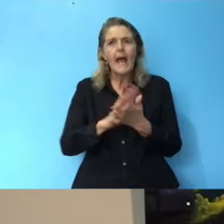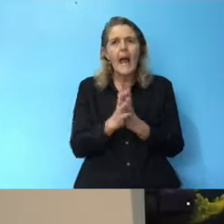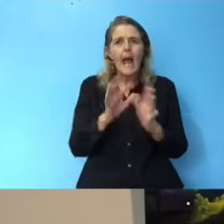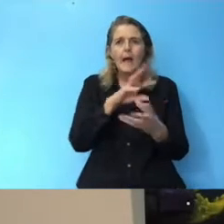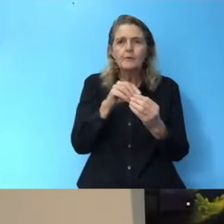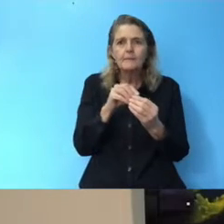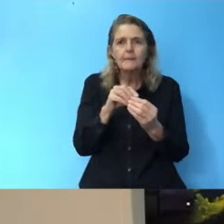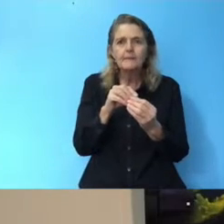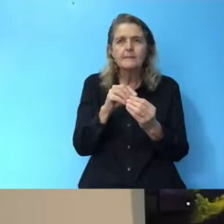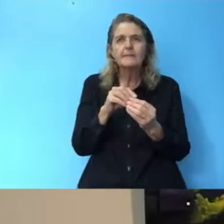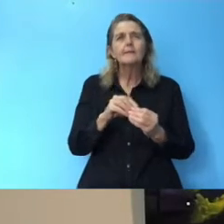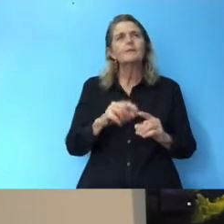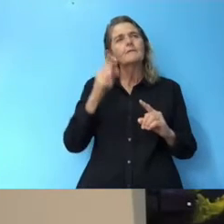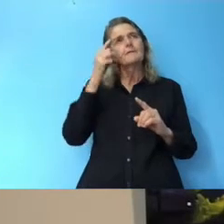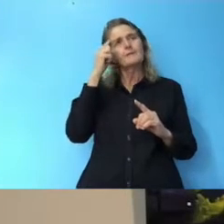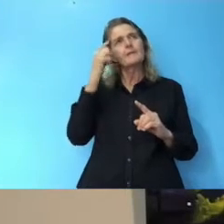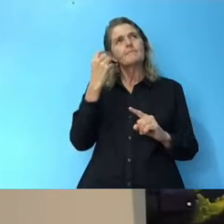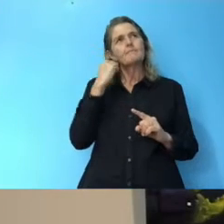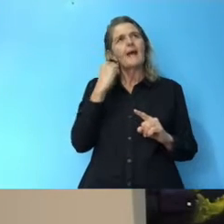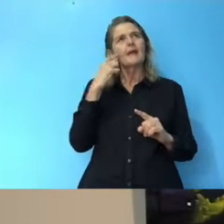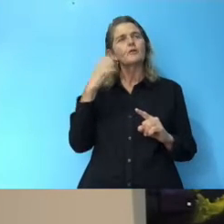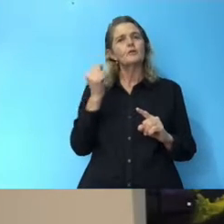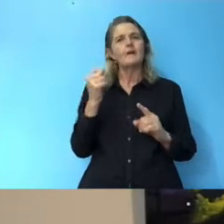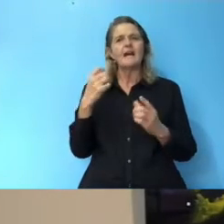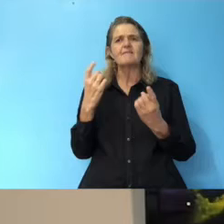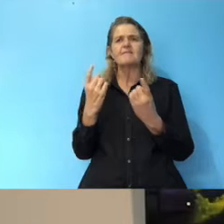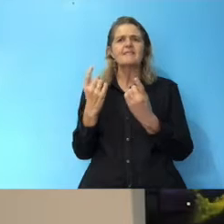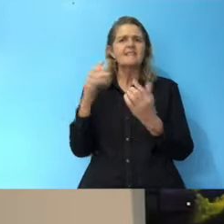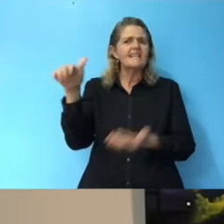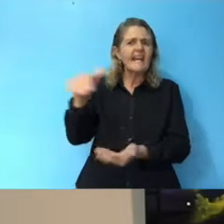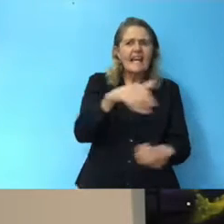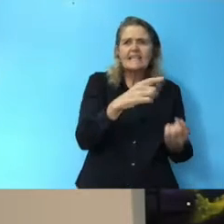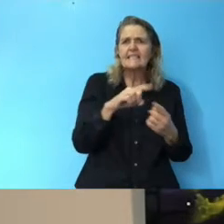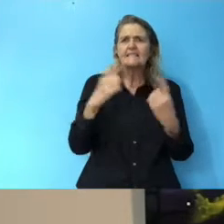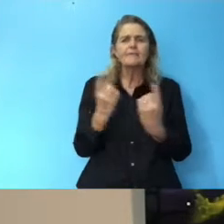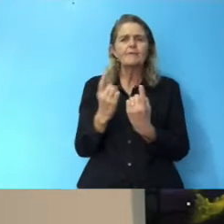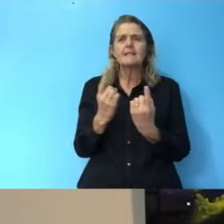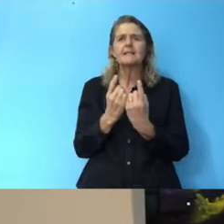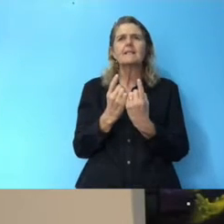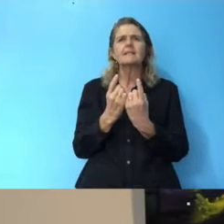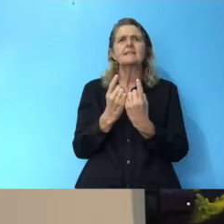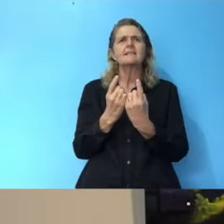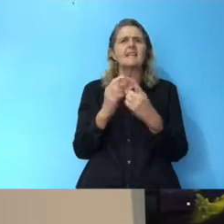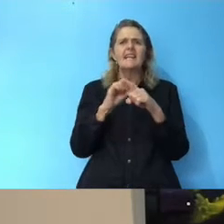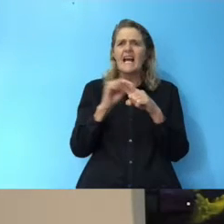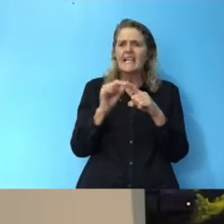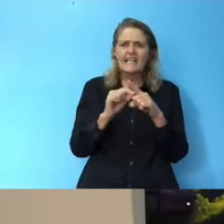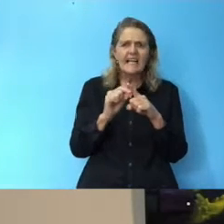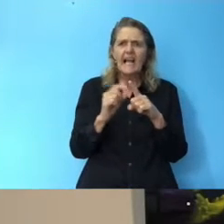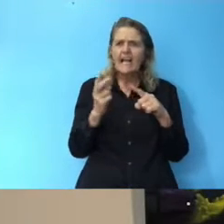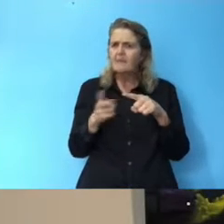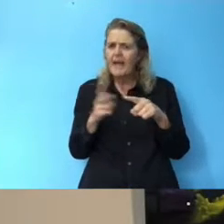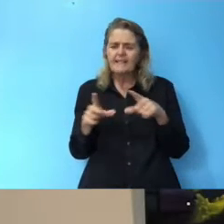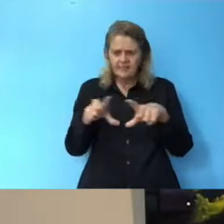colour swatches, you might have collected different things, you might just look at your colour wheel and see what stands out for today. I feel